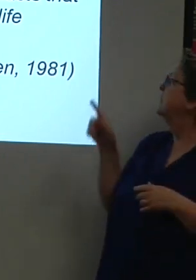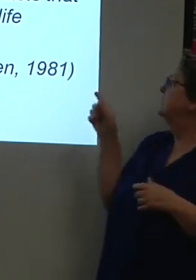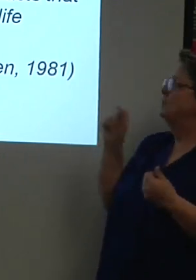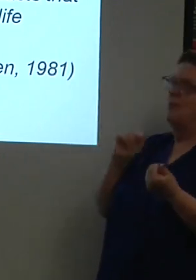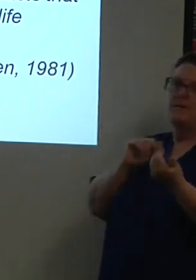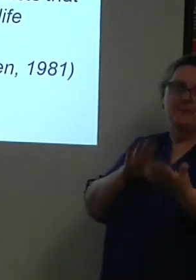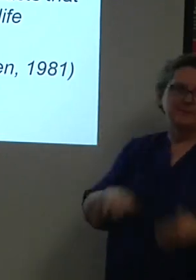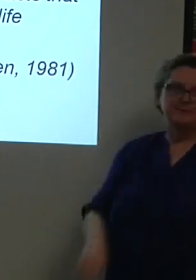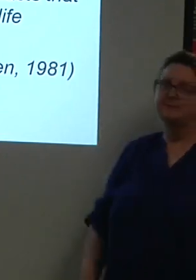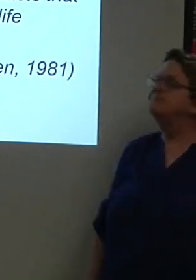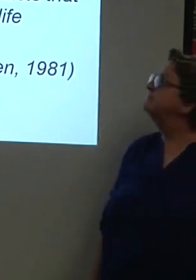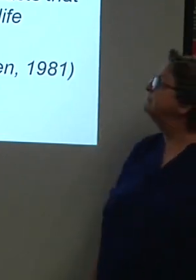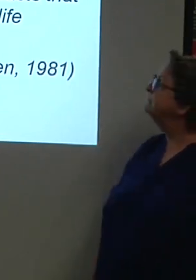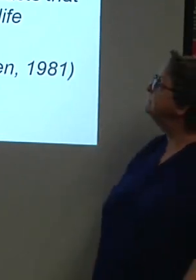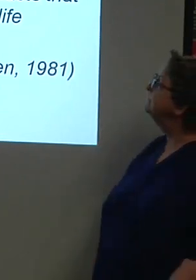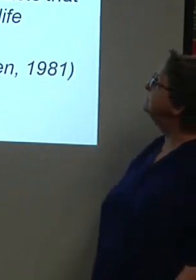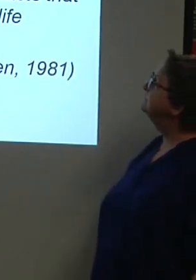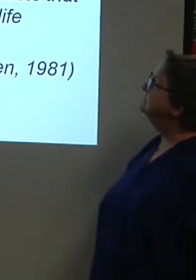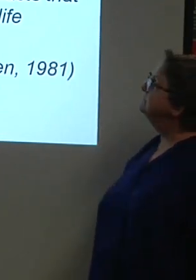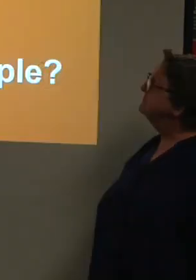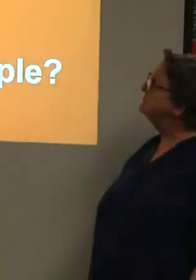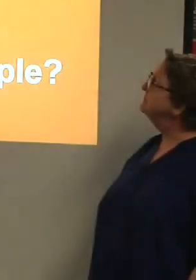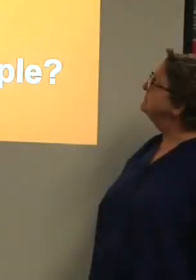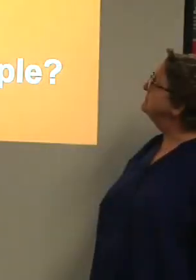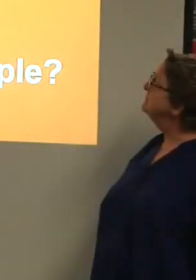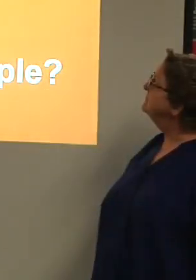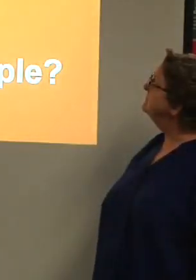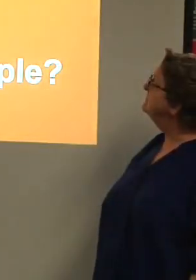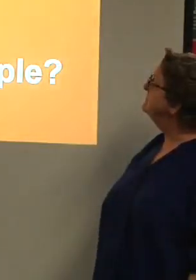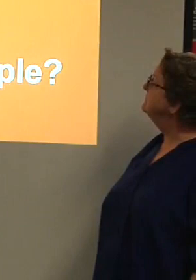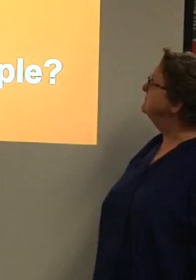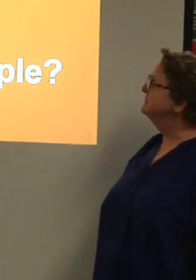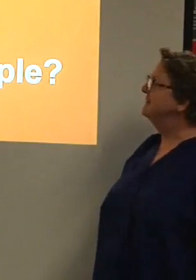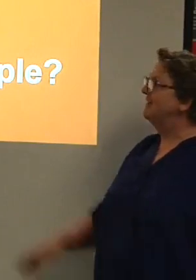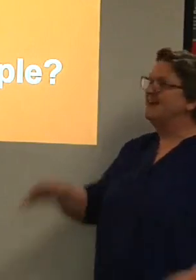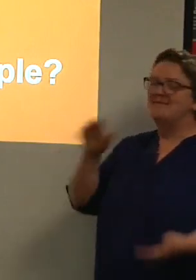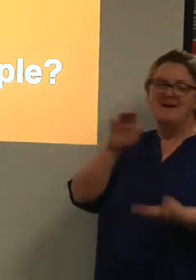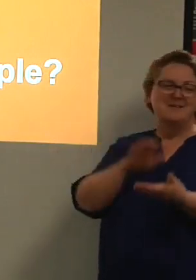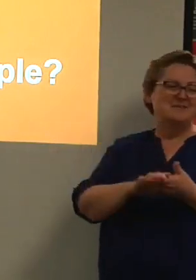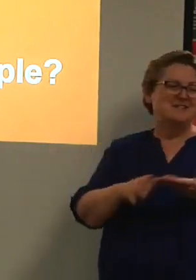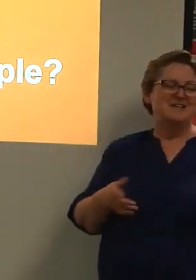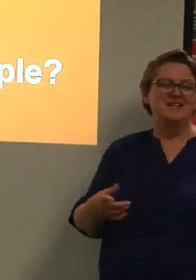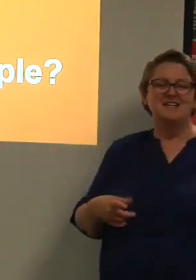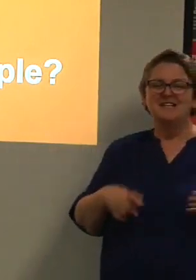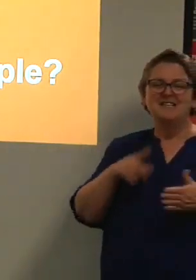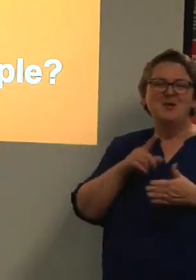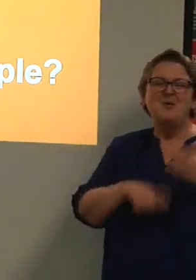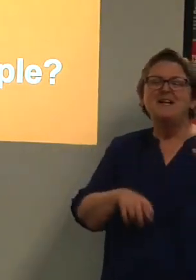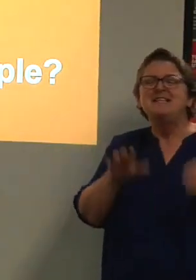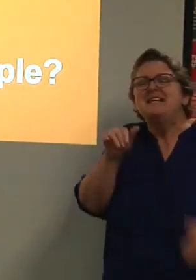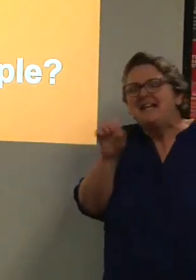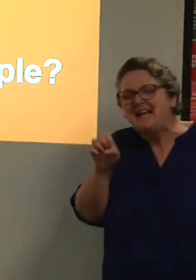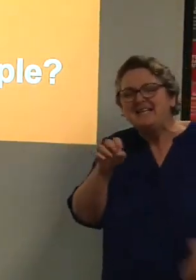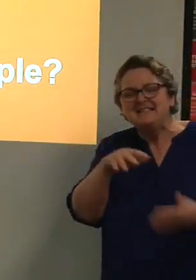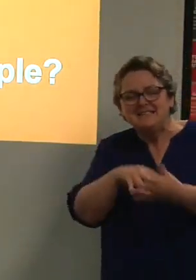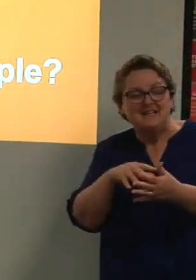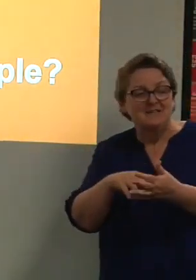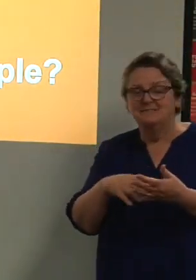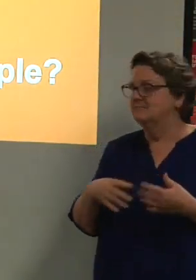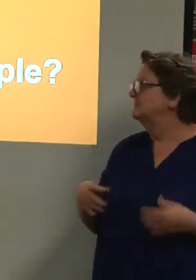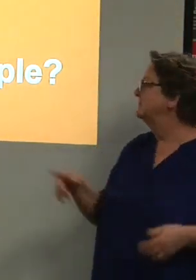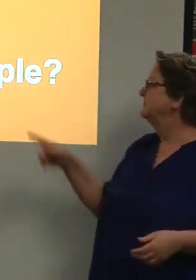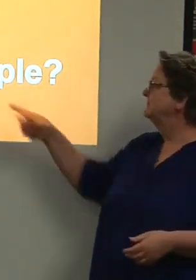that. So you might be thinking, my husband was saying this to me, so what the heck is a case study though? Like, so it's an